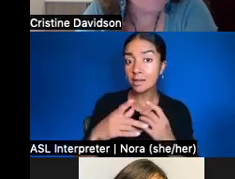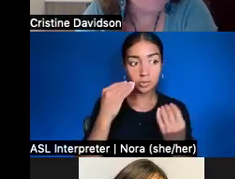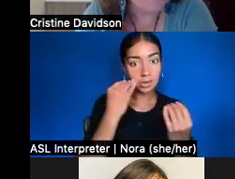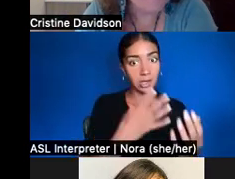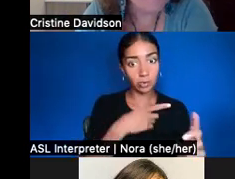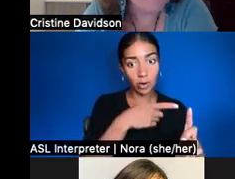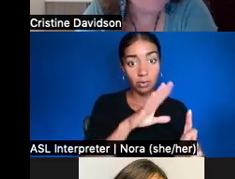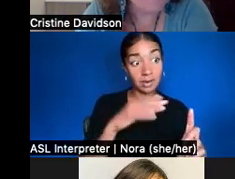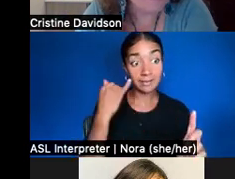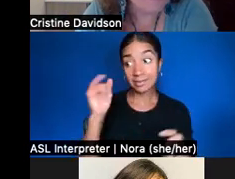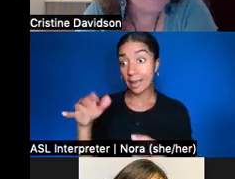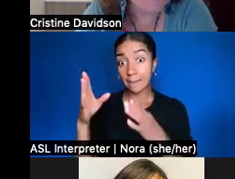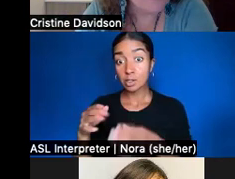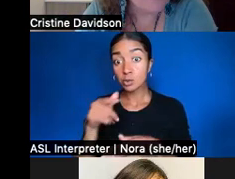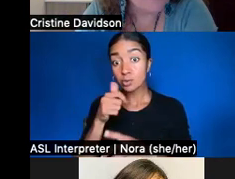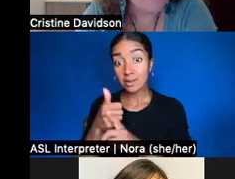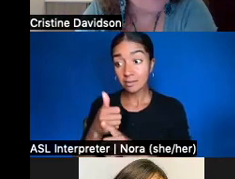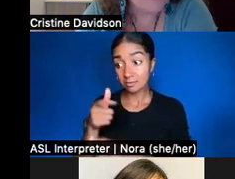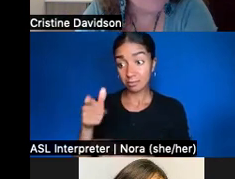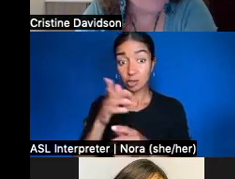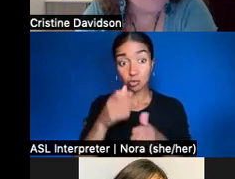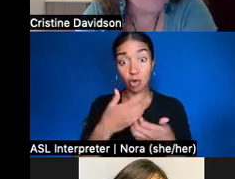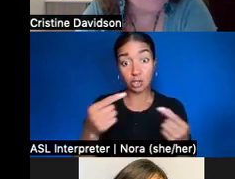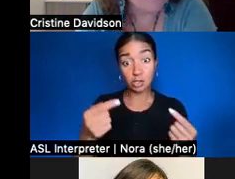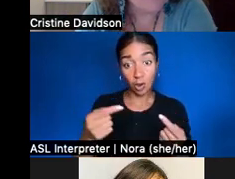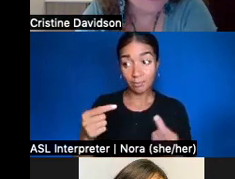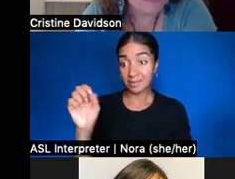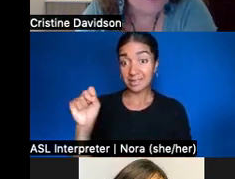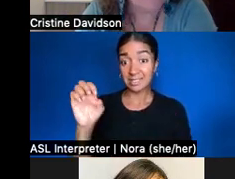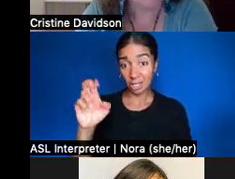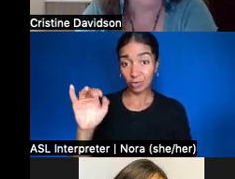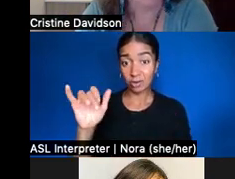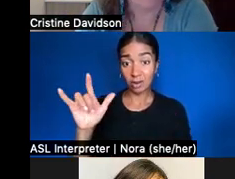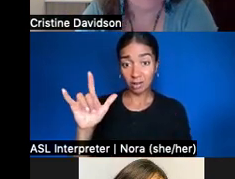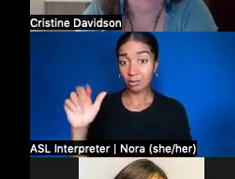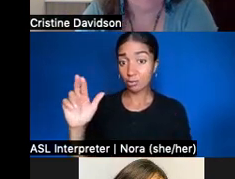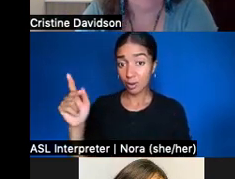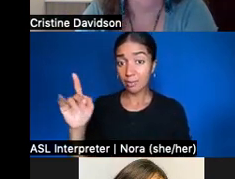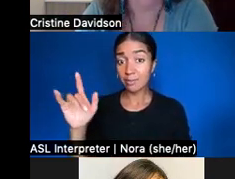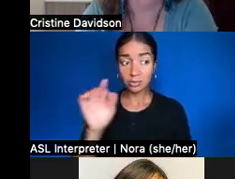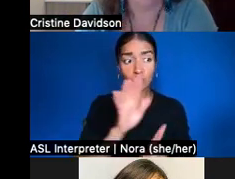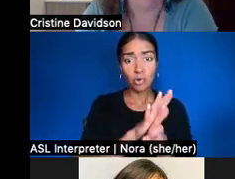is a serial rapist, well, her anger is absolutely valid and she deserves to feel exactly how she feels right